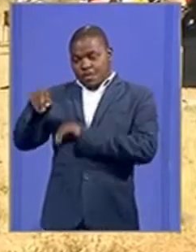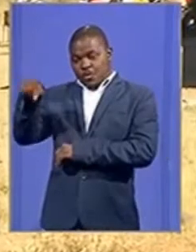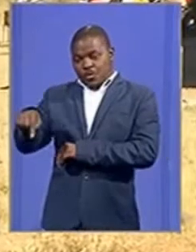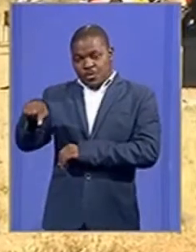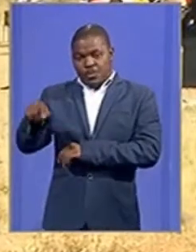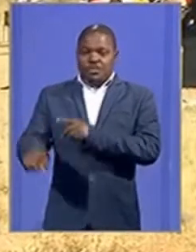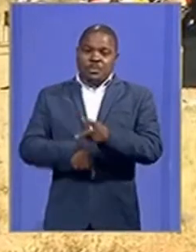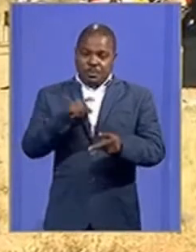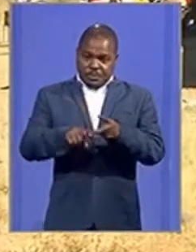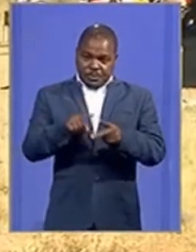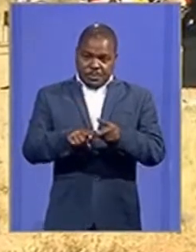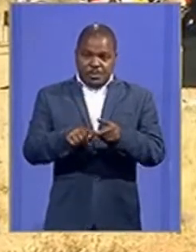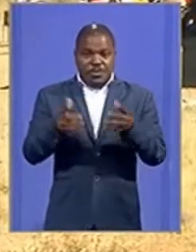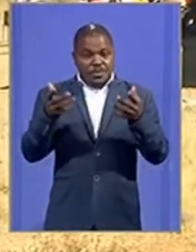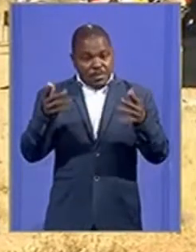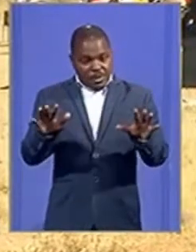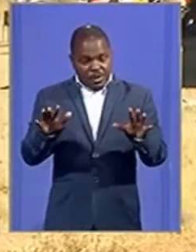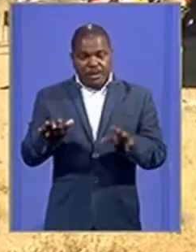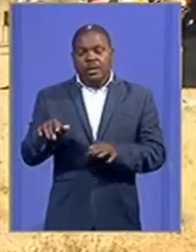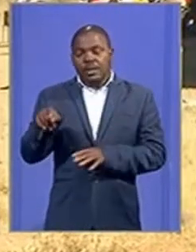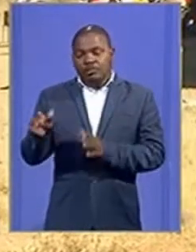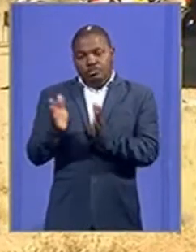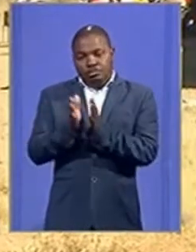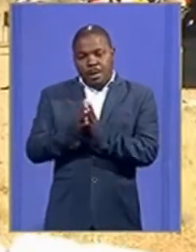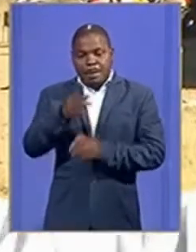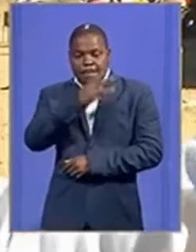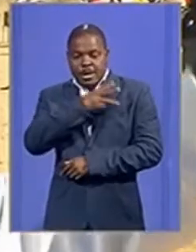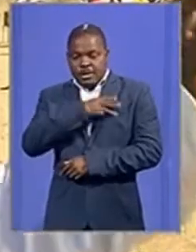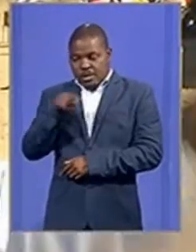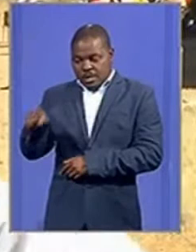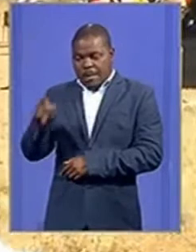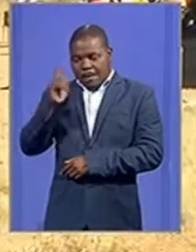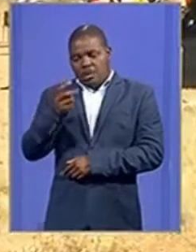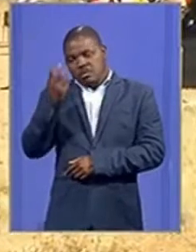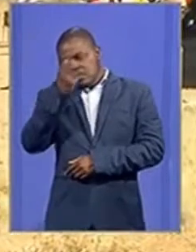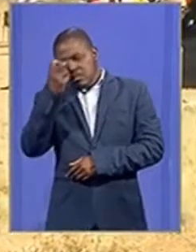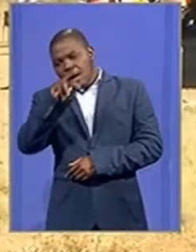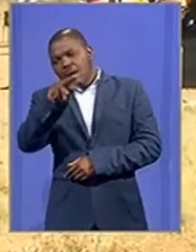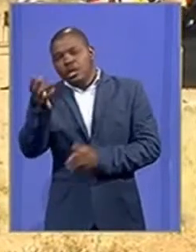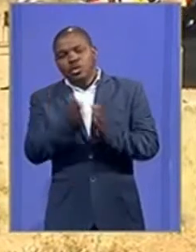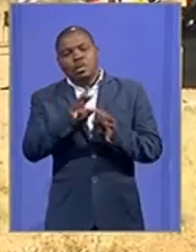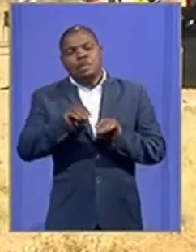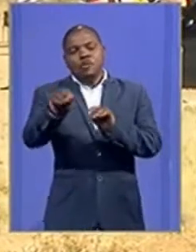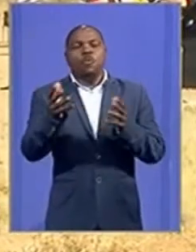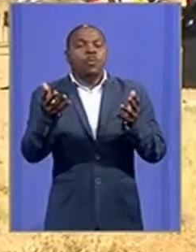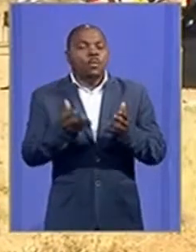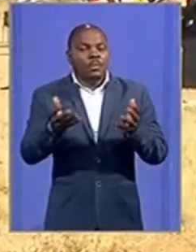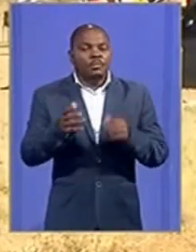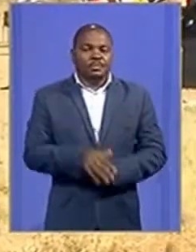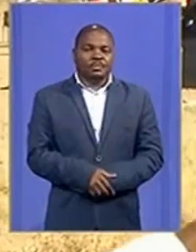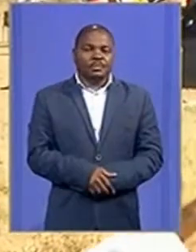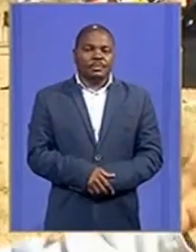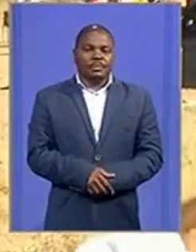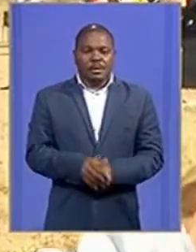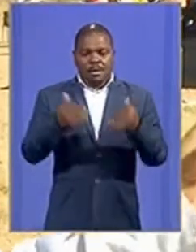sekete a kgopela district manager a ba tšea bona na tla bona ba beile sekolo se sefe